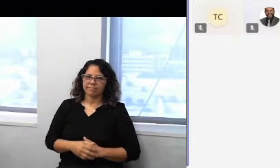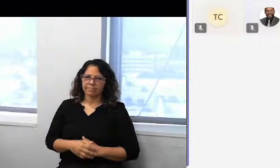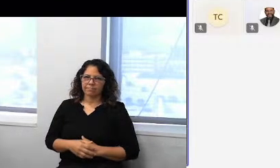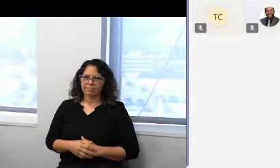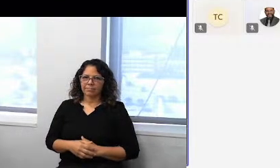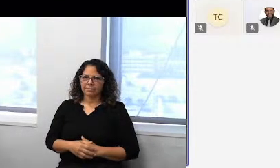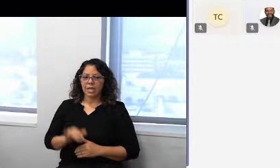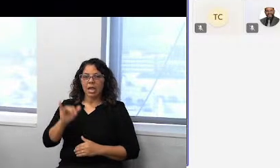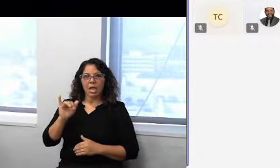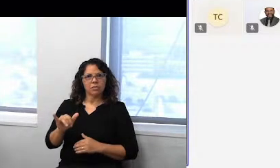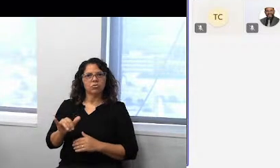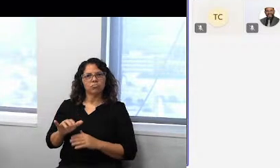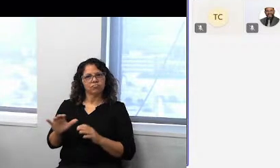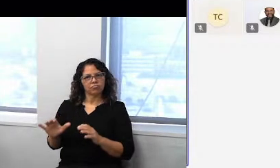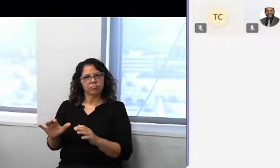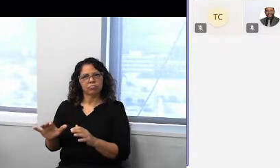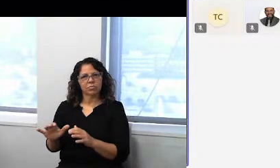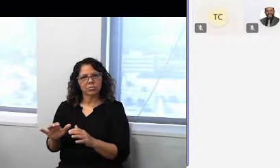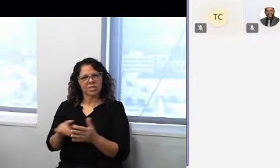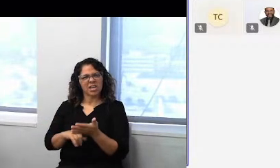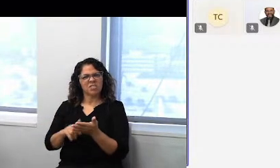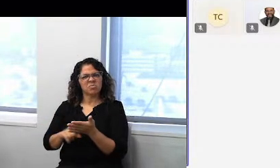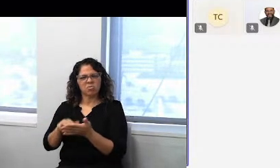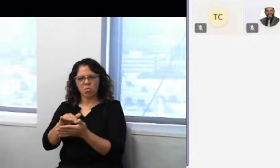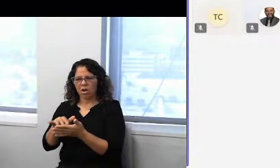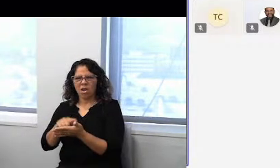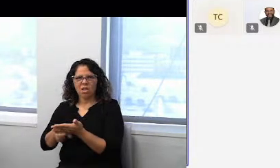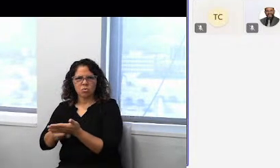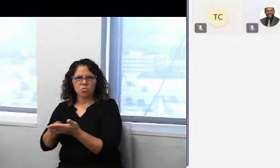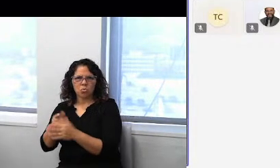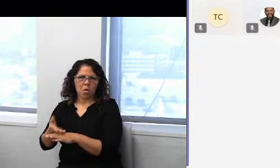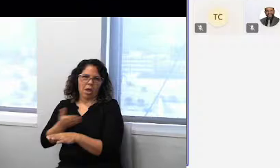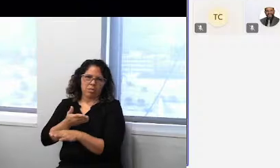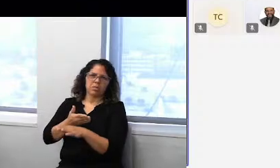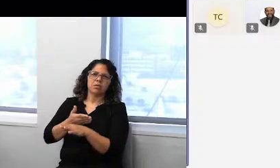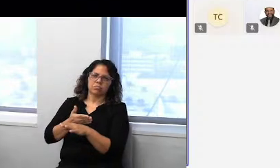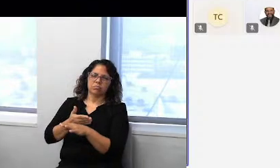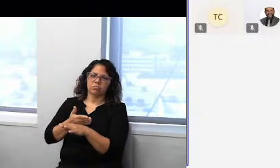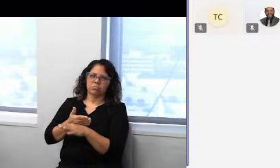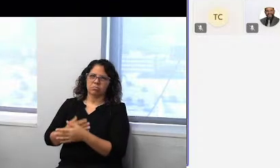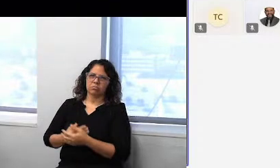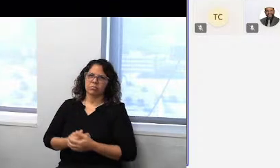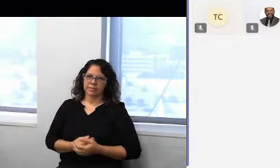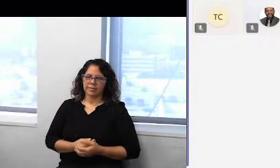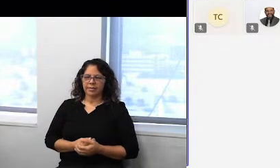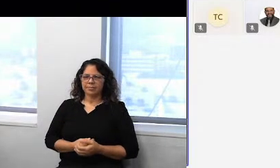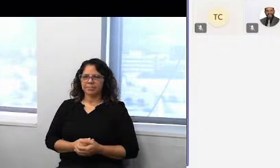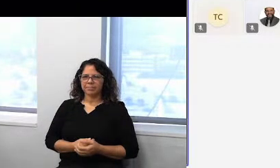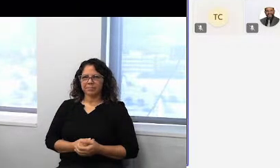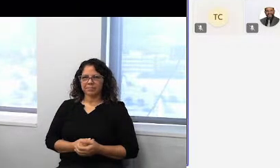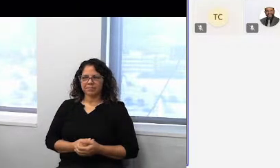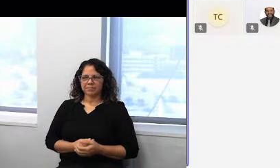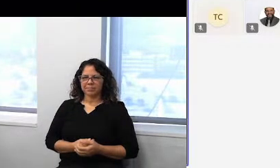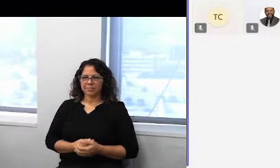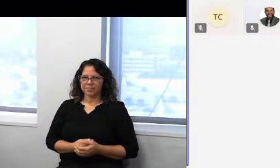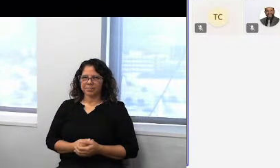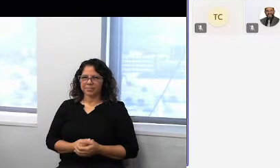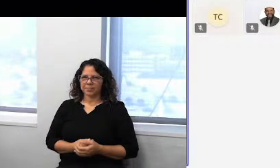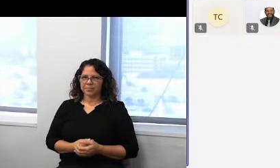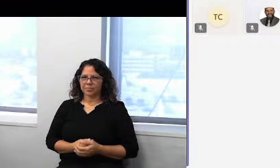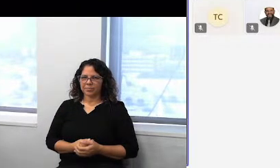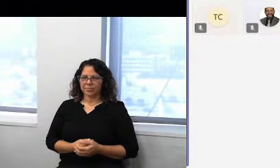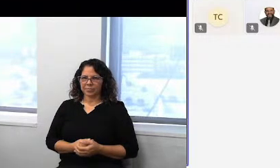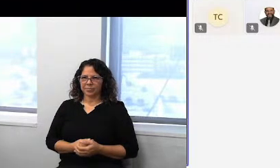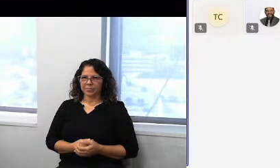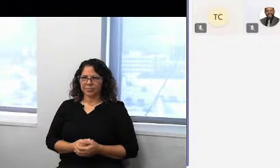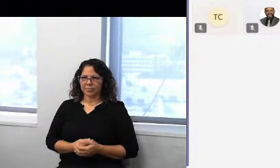time. Now that it's rendering value. So it's a matter of those decisions aligning with the needs for the infrastructure. I'm using that